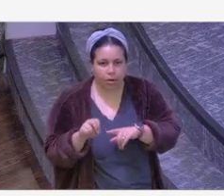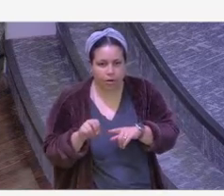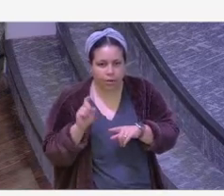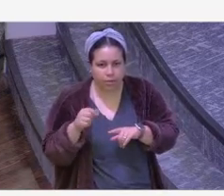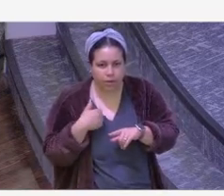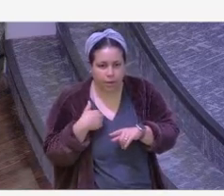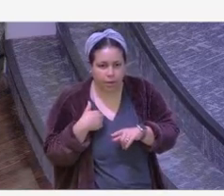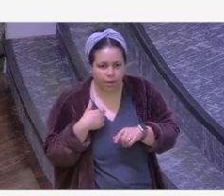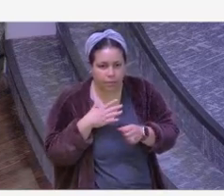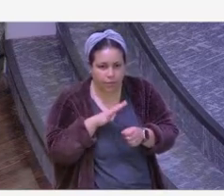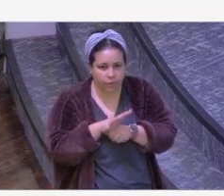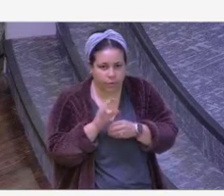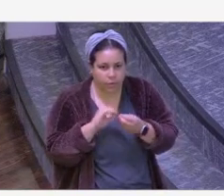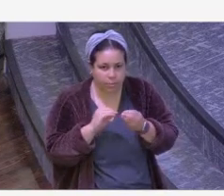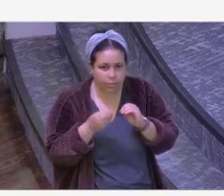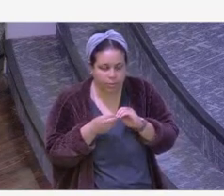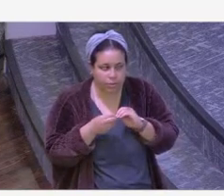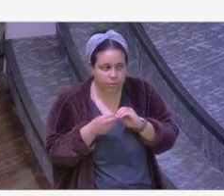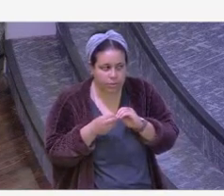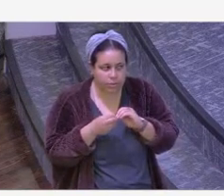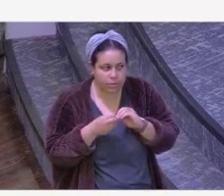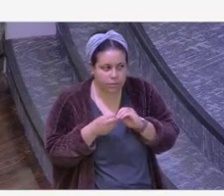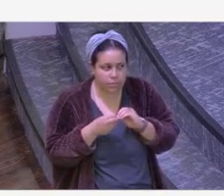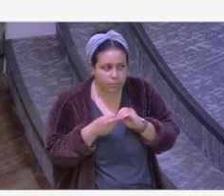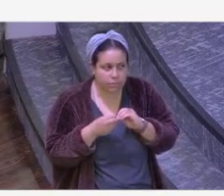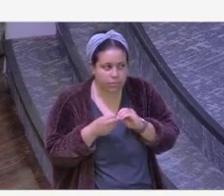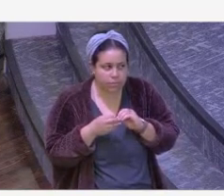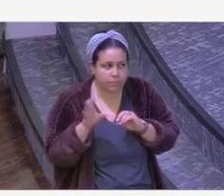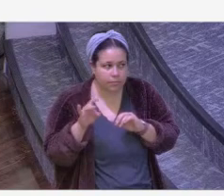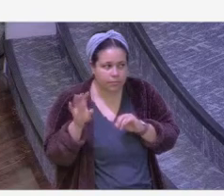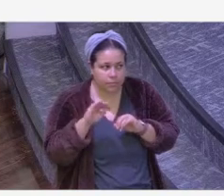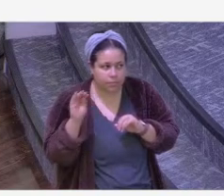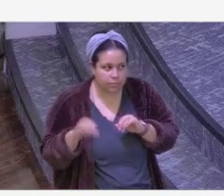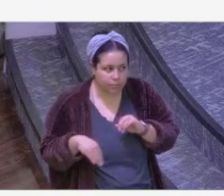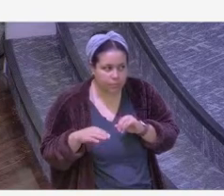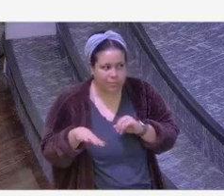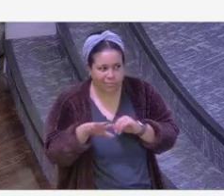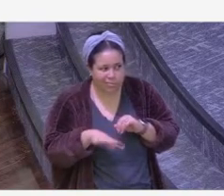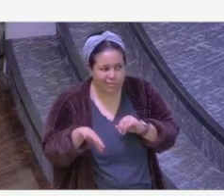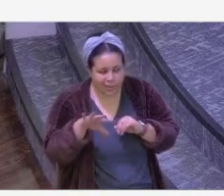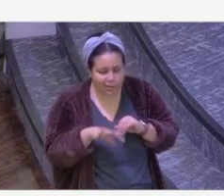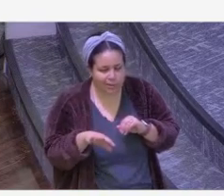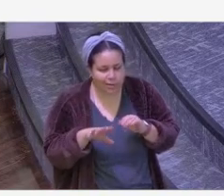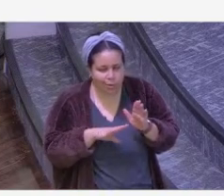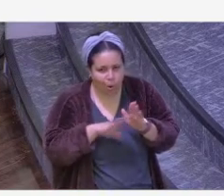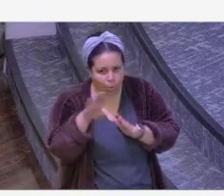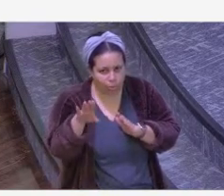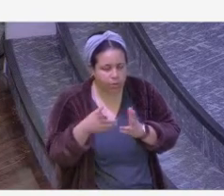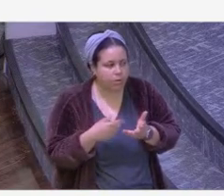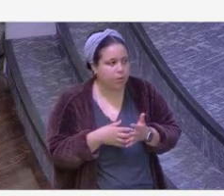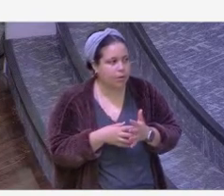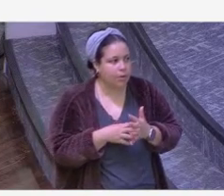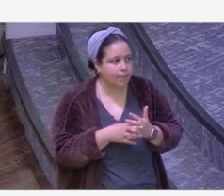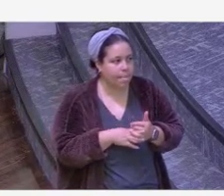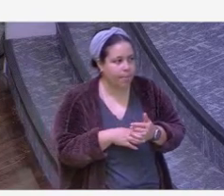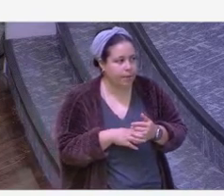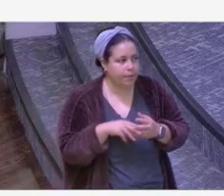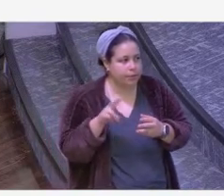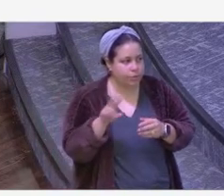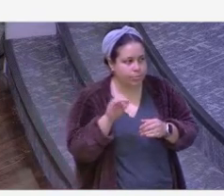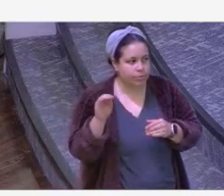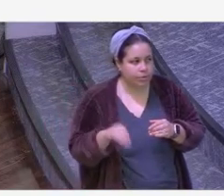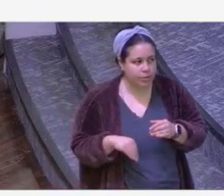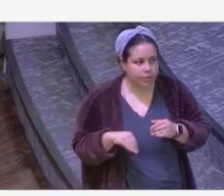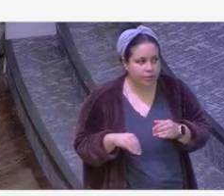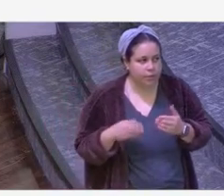though. So right now we're looking at an 8% estimated growth is what he told me. 2% of that is